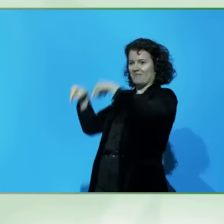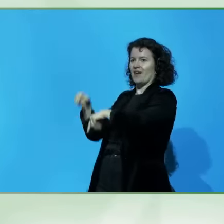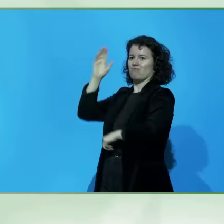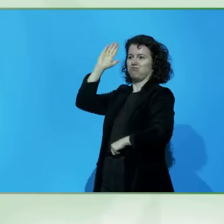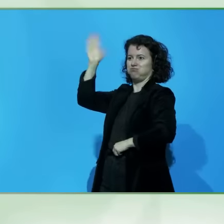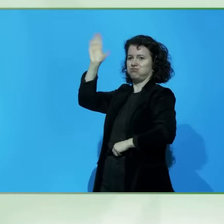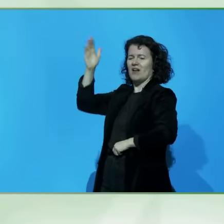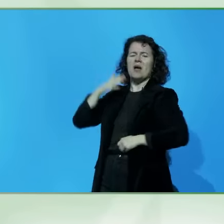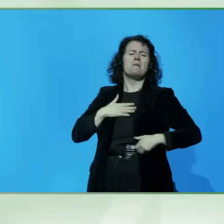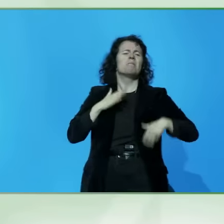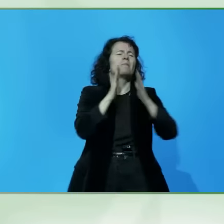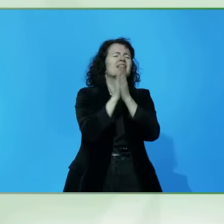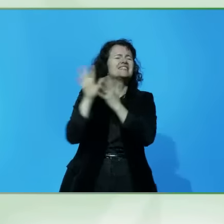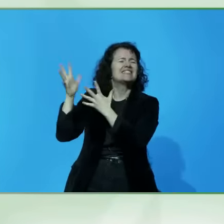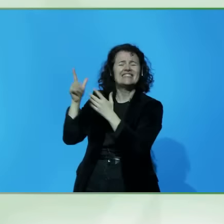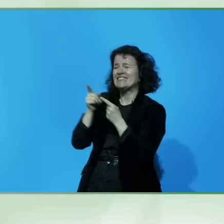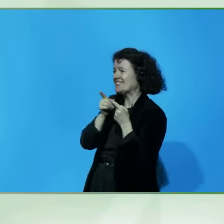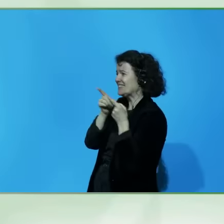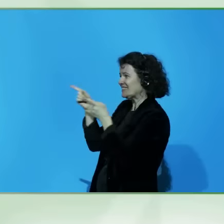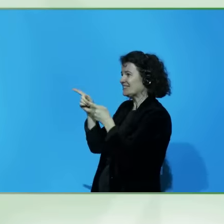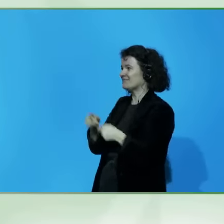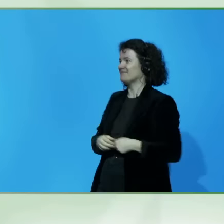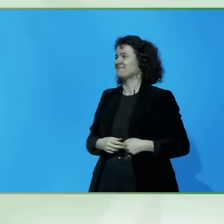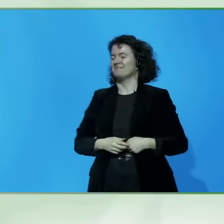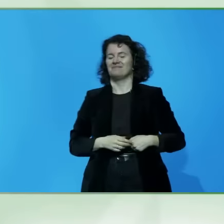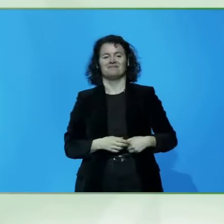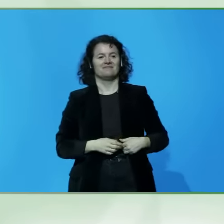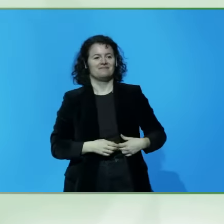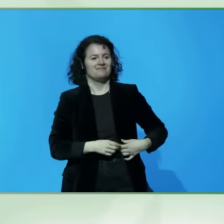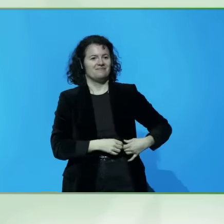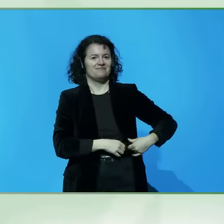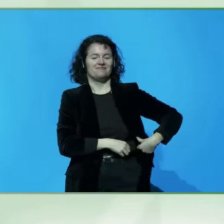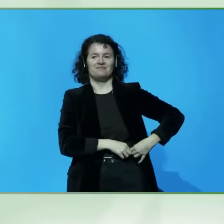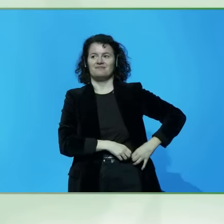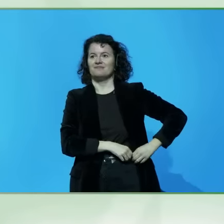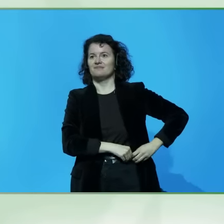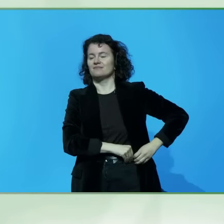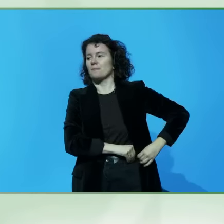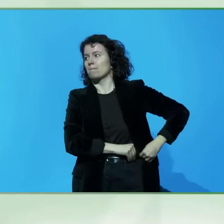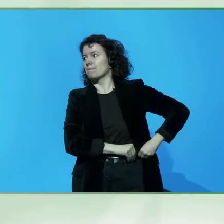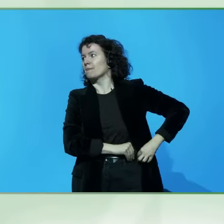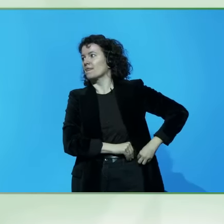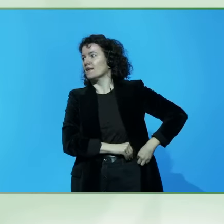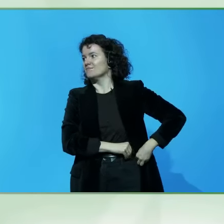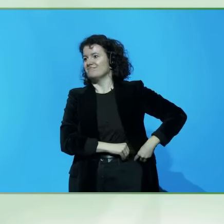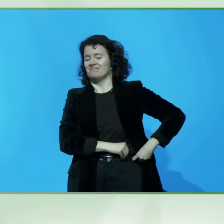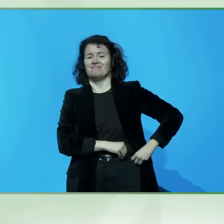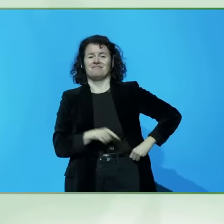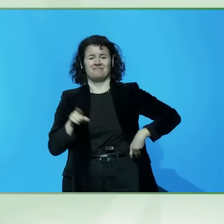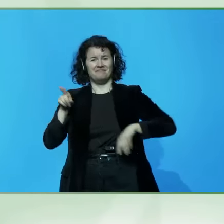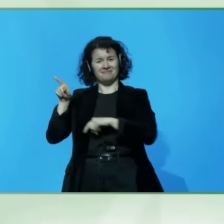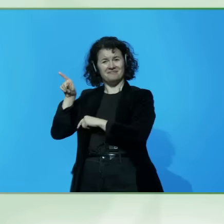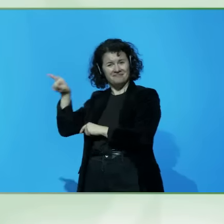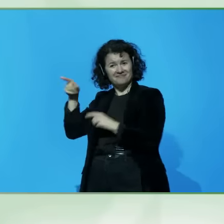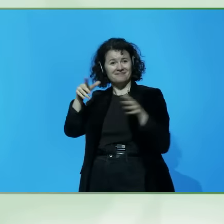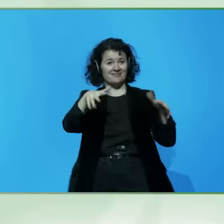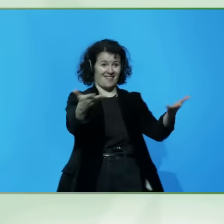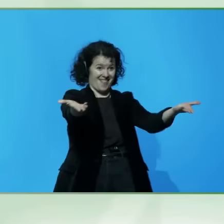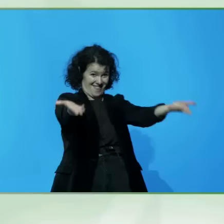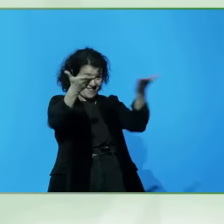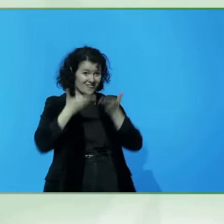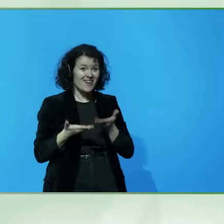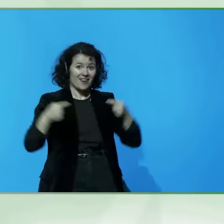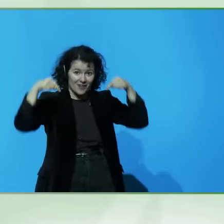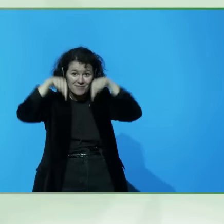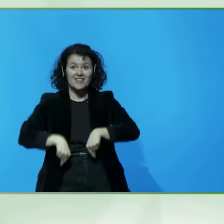you. I don't hear you. Welcome him warmly. This is our gracious host, the United Nations Office in